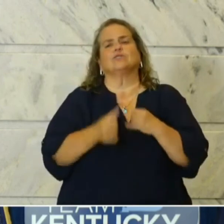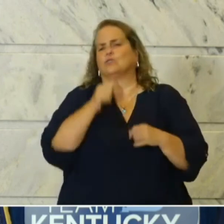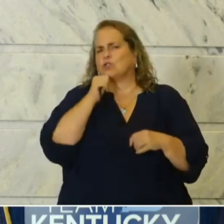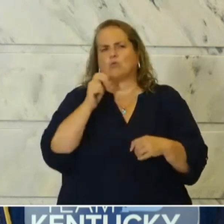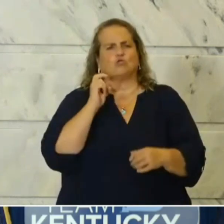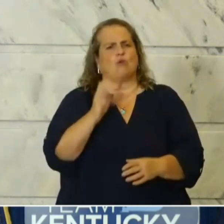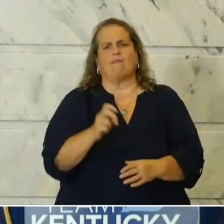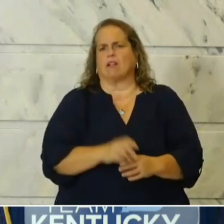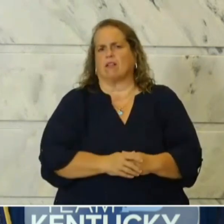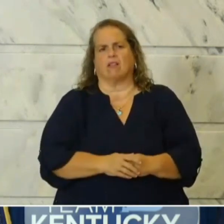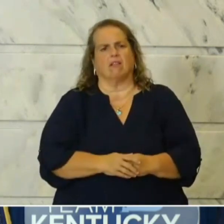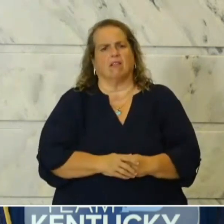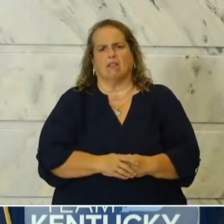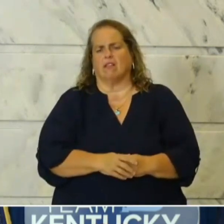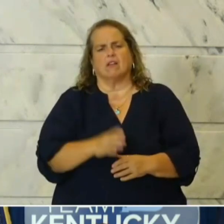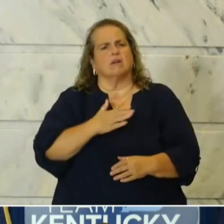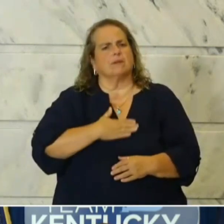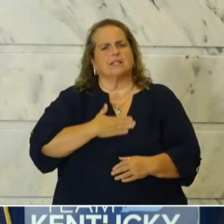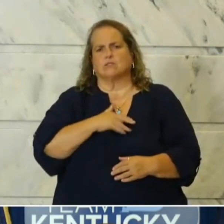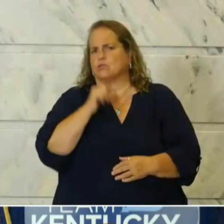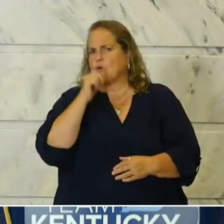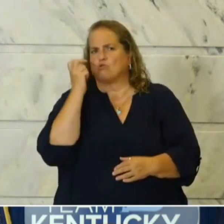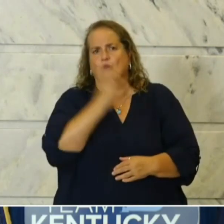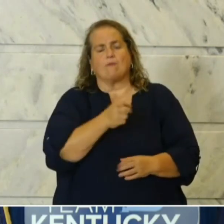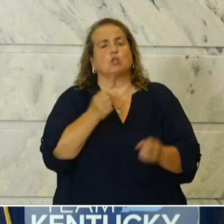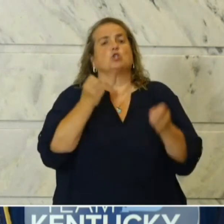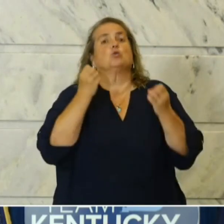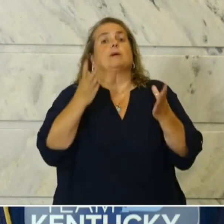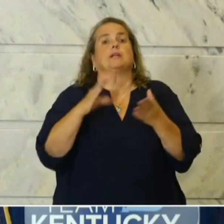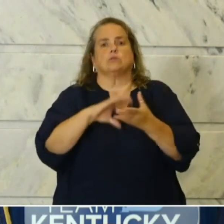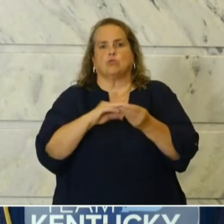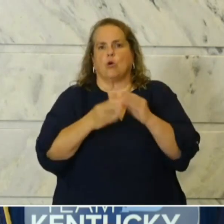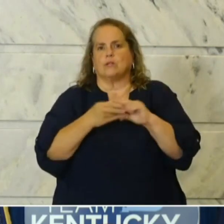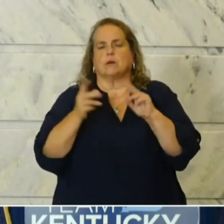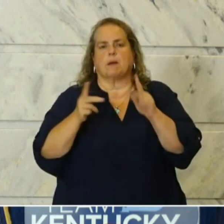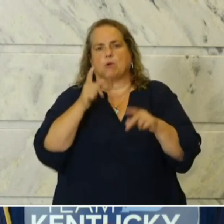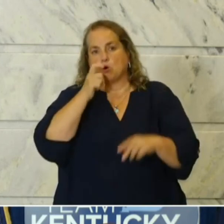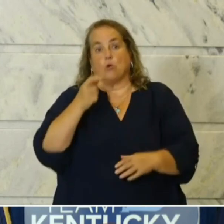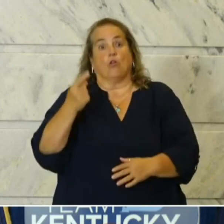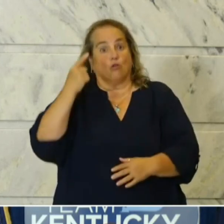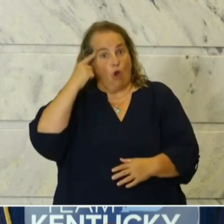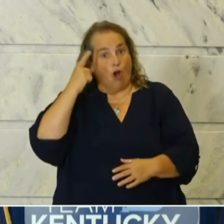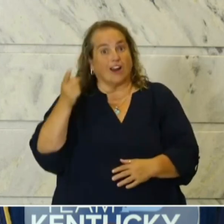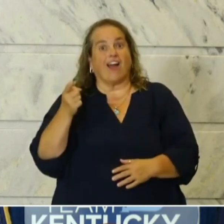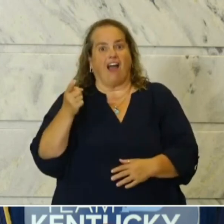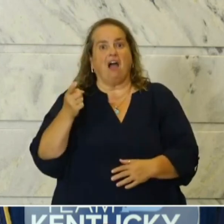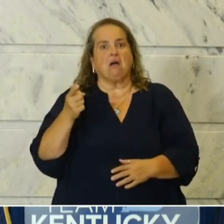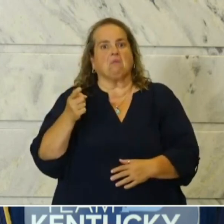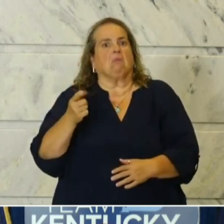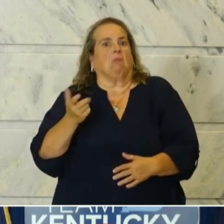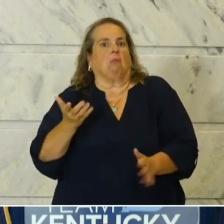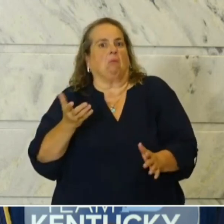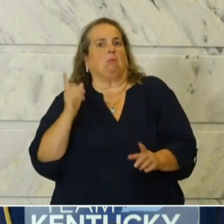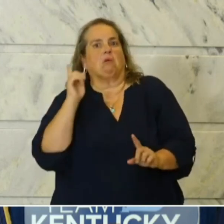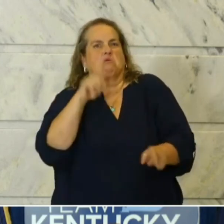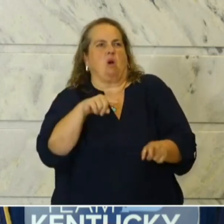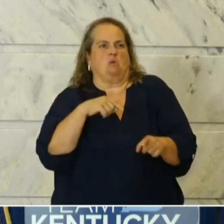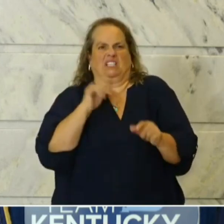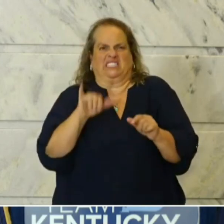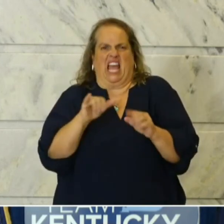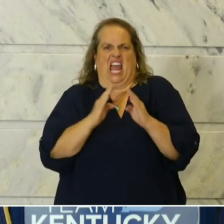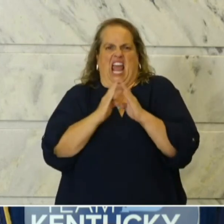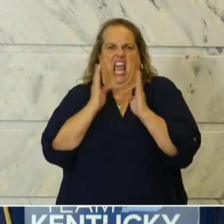travel. Too many stories about people who thought it was in a good place or that they could just stay at a